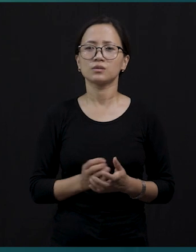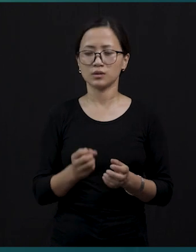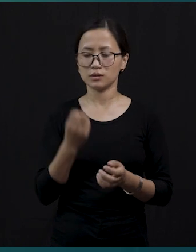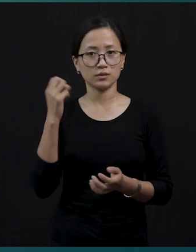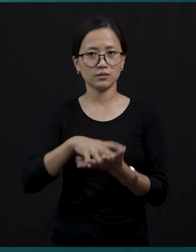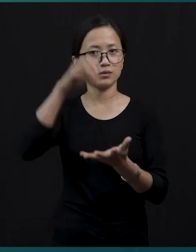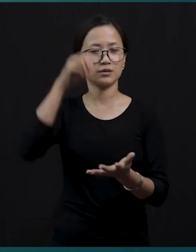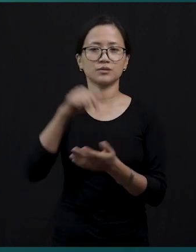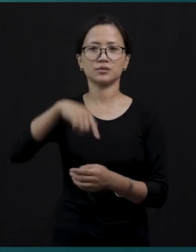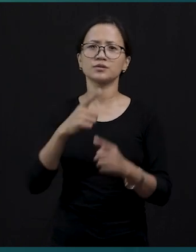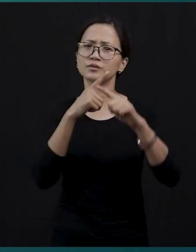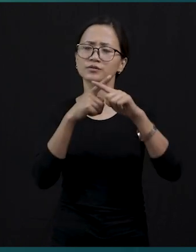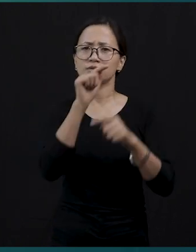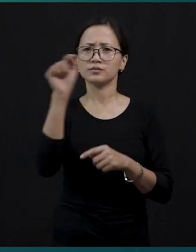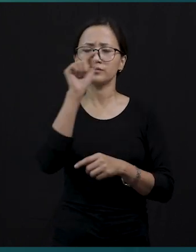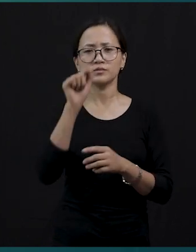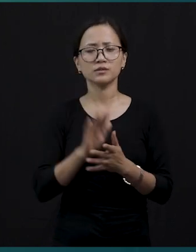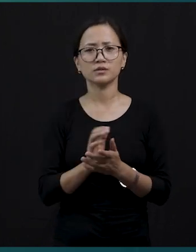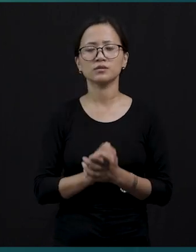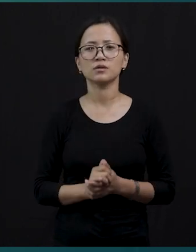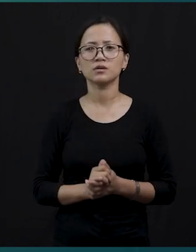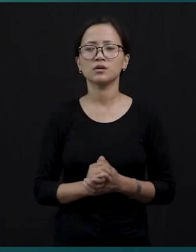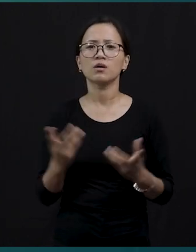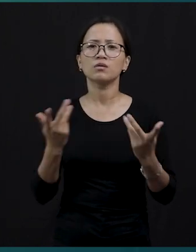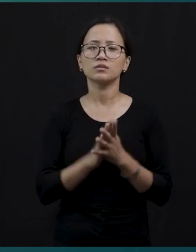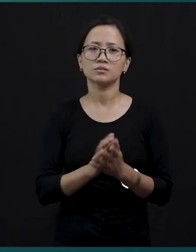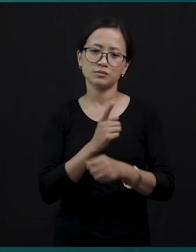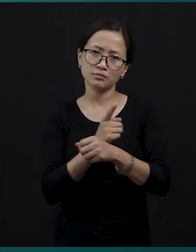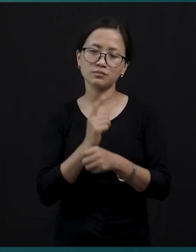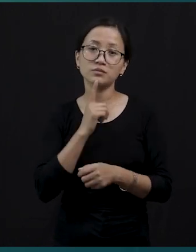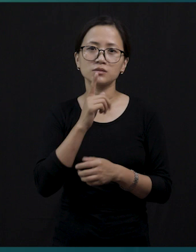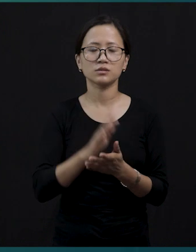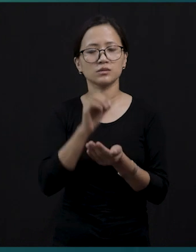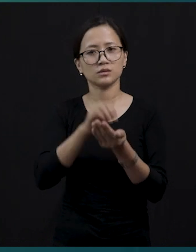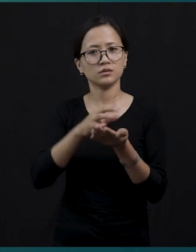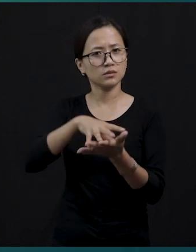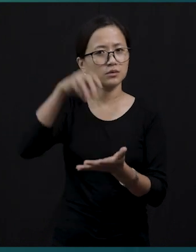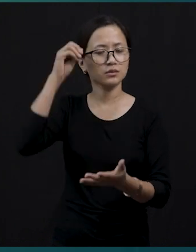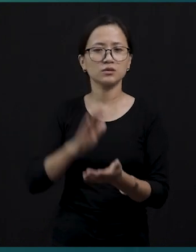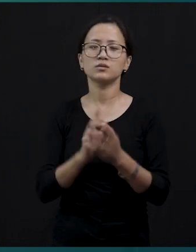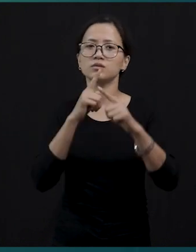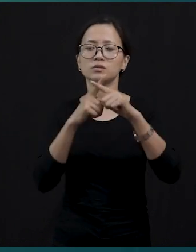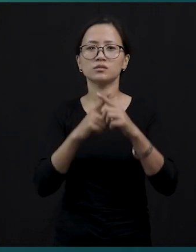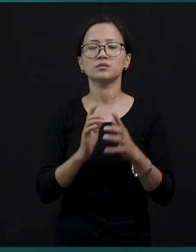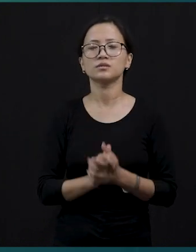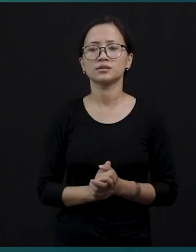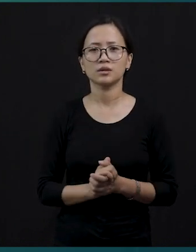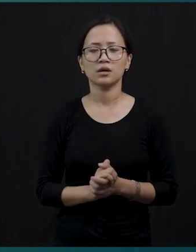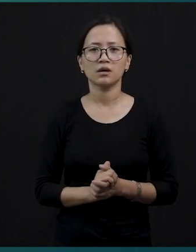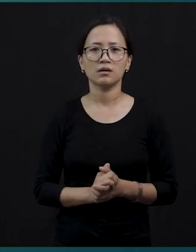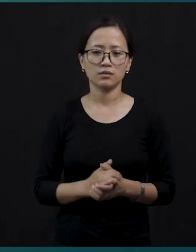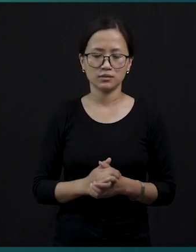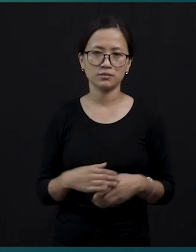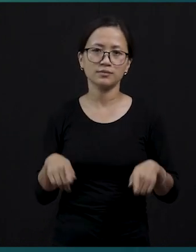the multiplication, about the divide, right? And then what Miss told you, you need to keep learning the multiplication table,